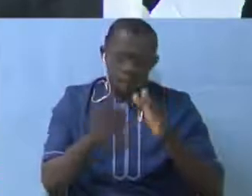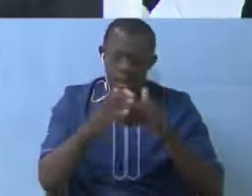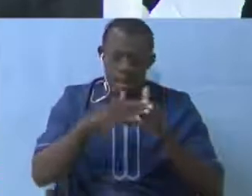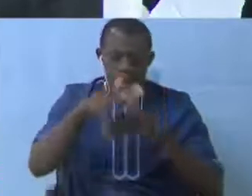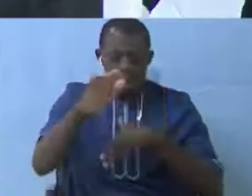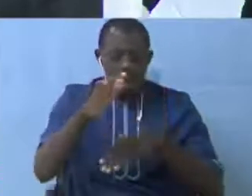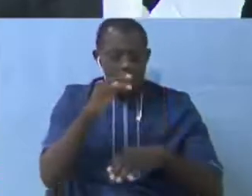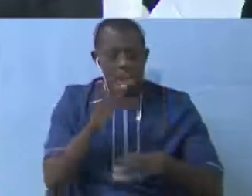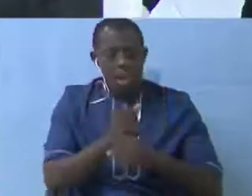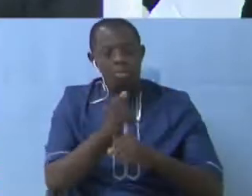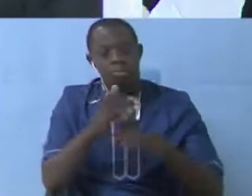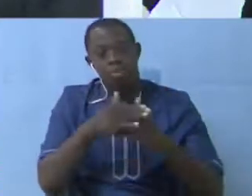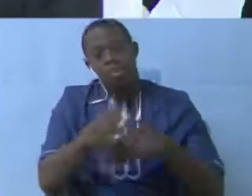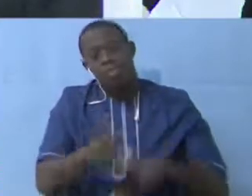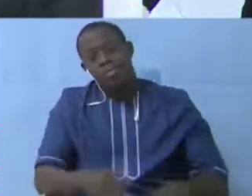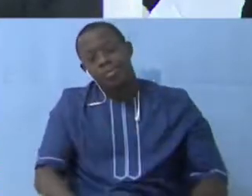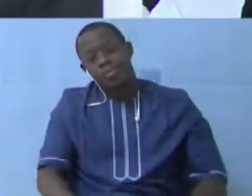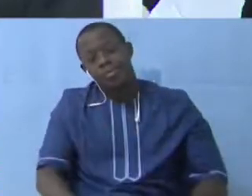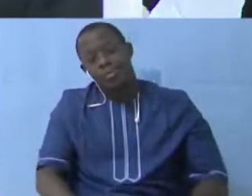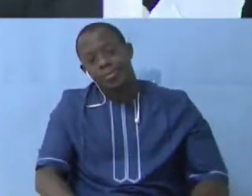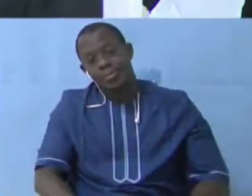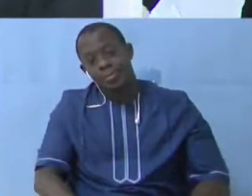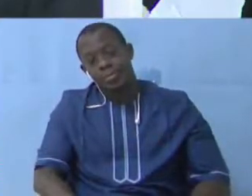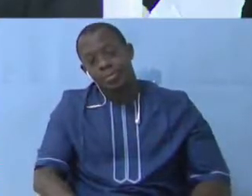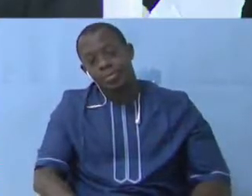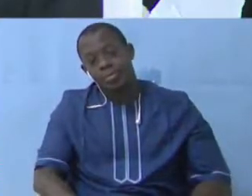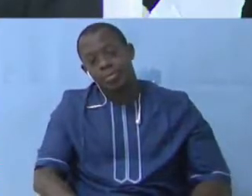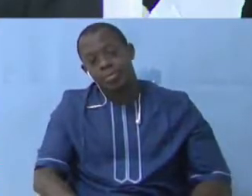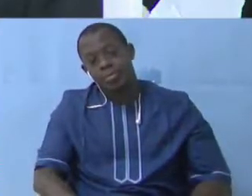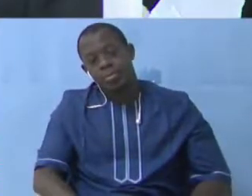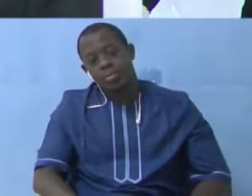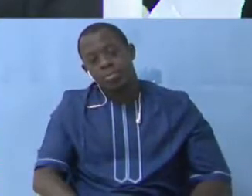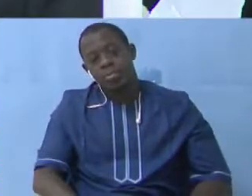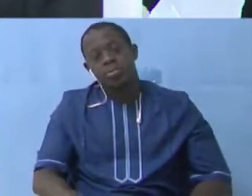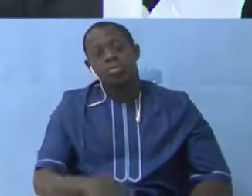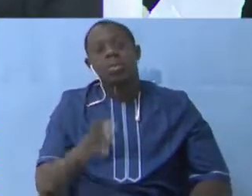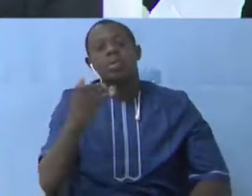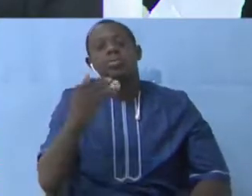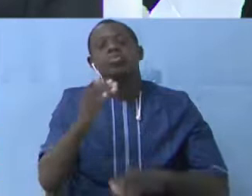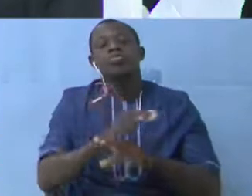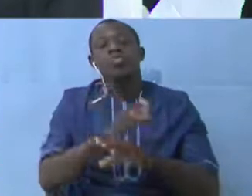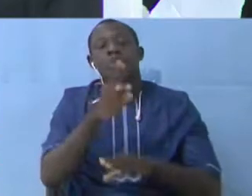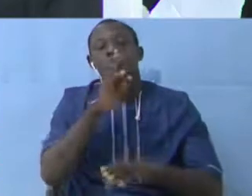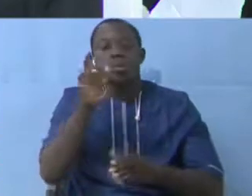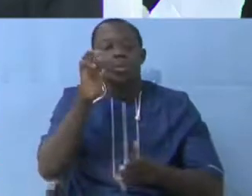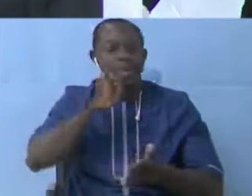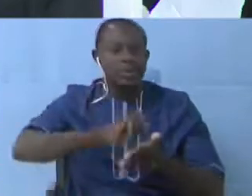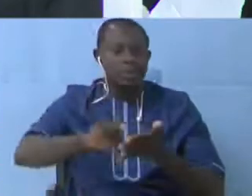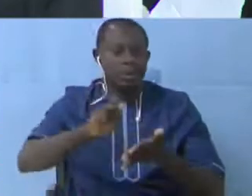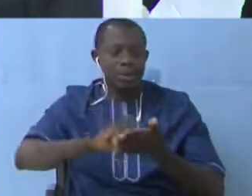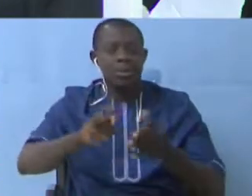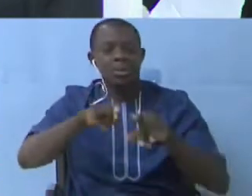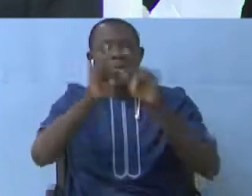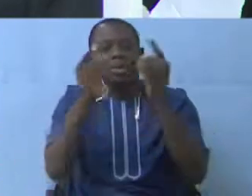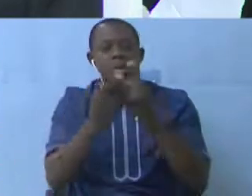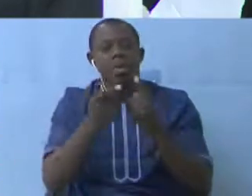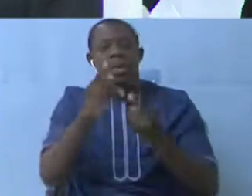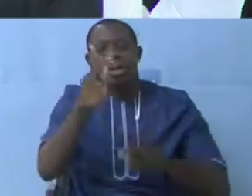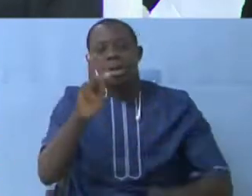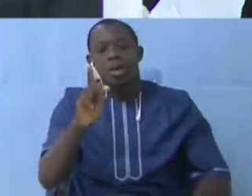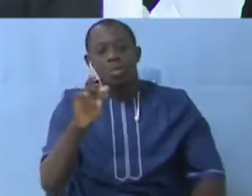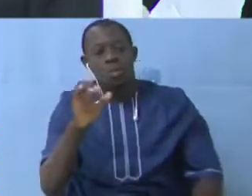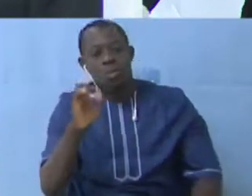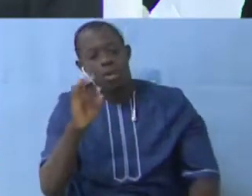taxawaay biñ taxawee am na solo torop. The former Secretary General was speaking, Kofi Annan was speaking to